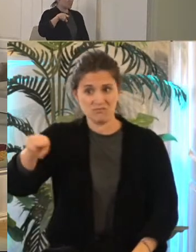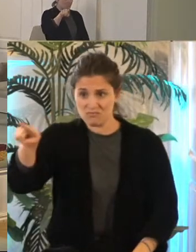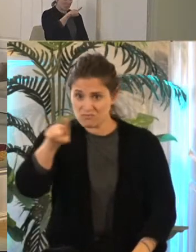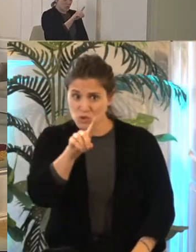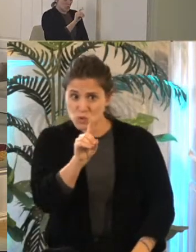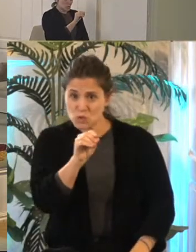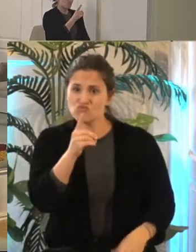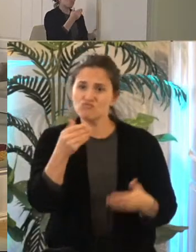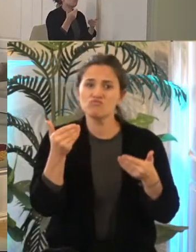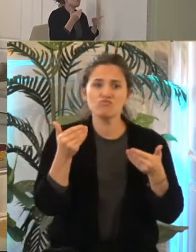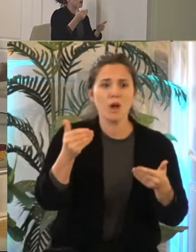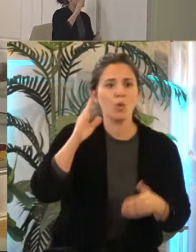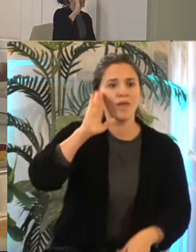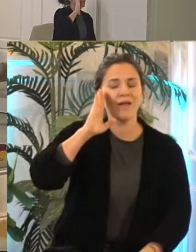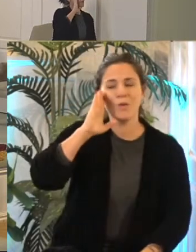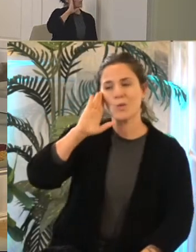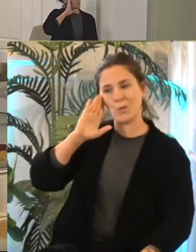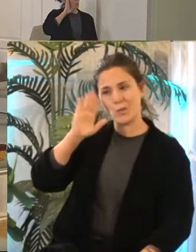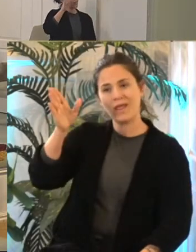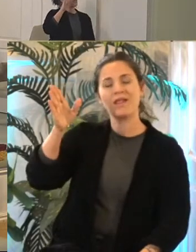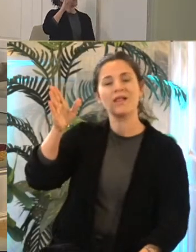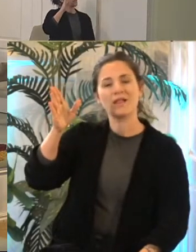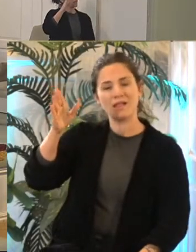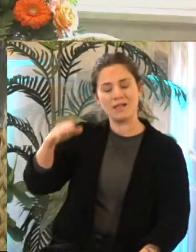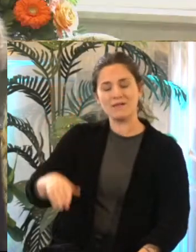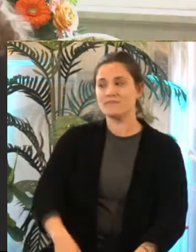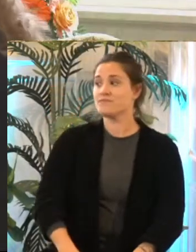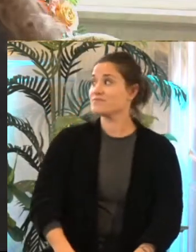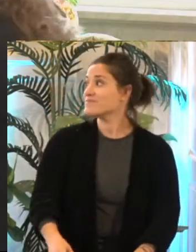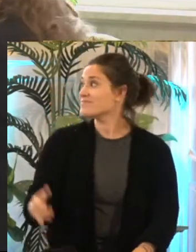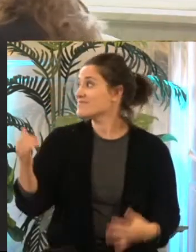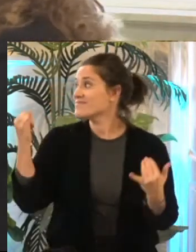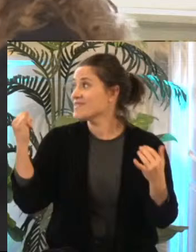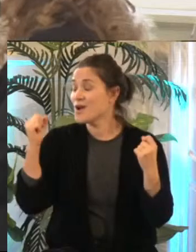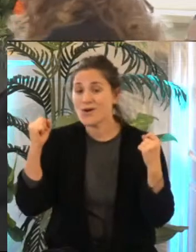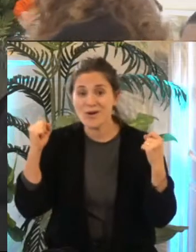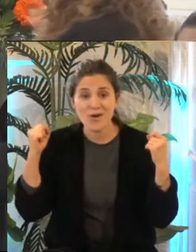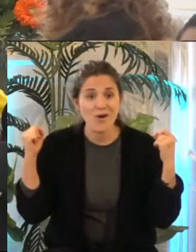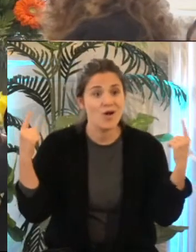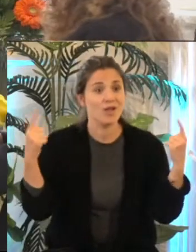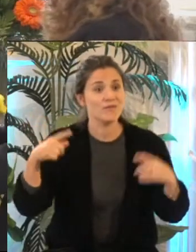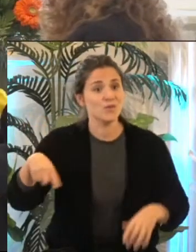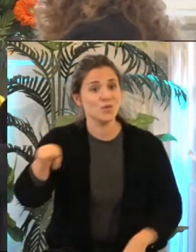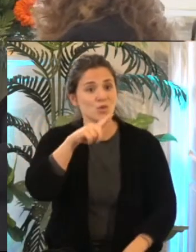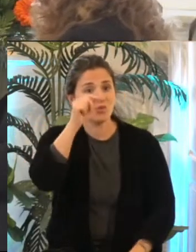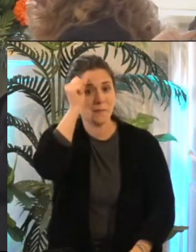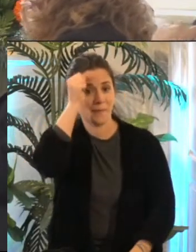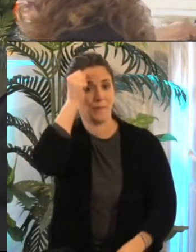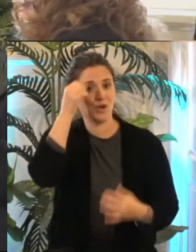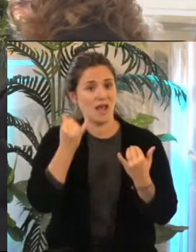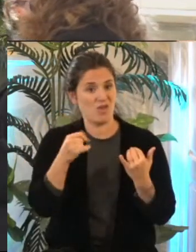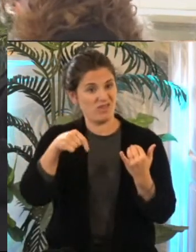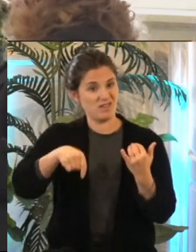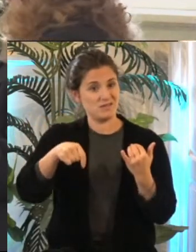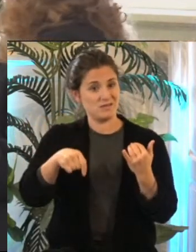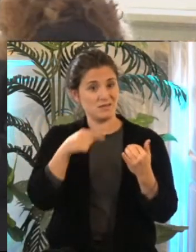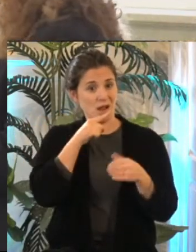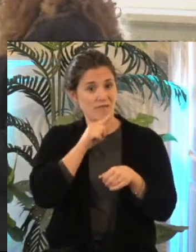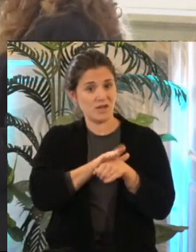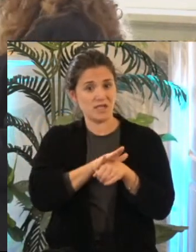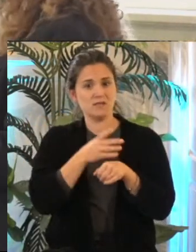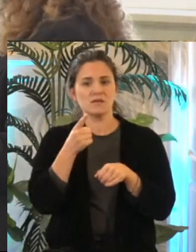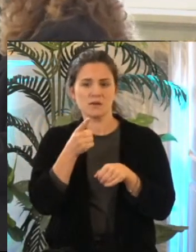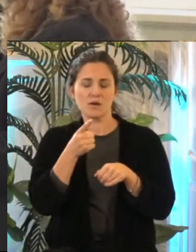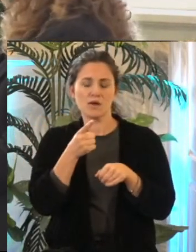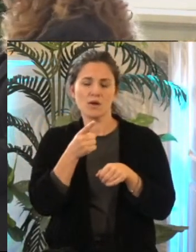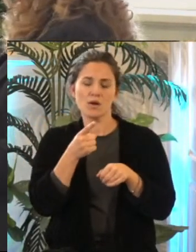say, I will. And now I want us all to remember that this covenant is a promise that we make.